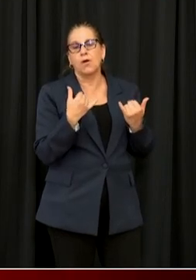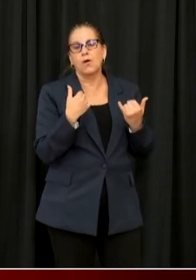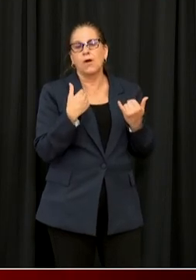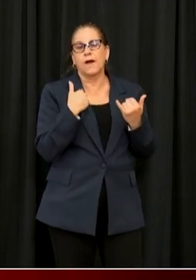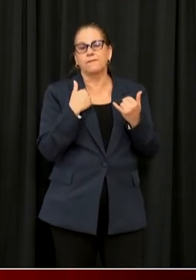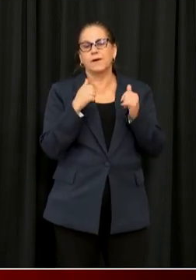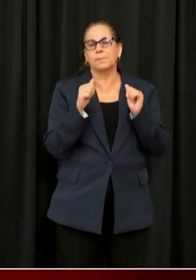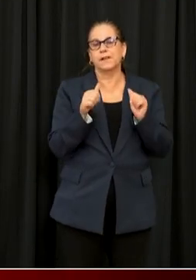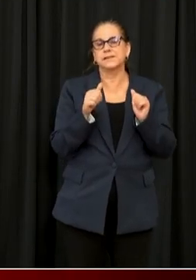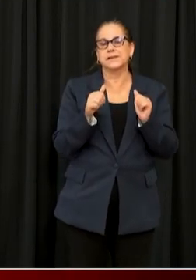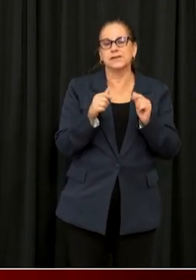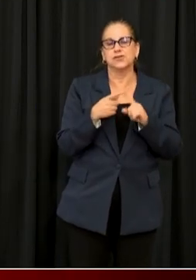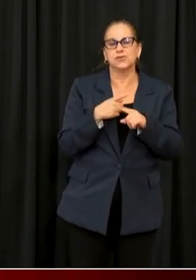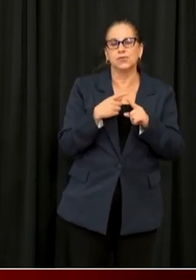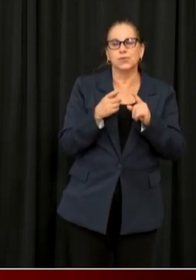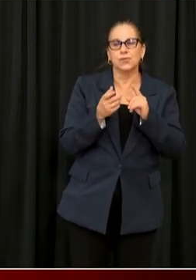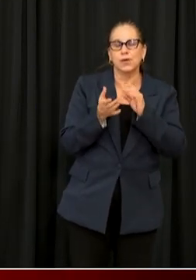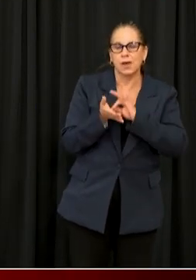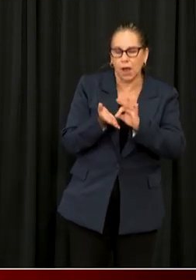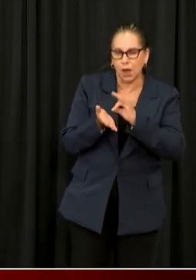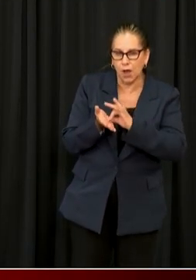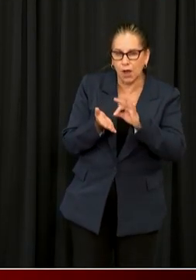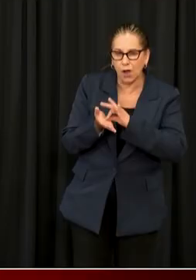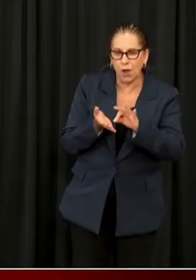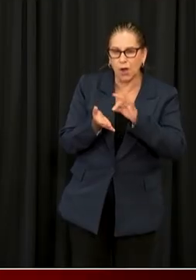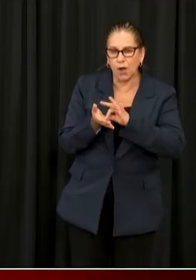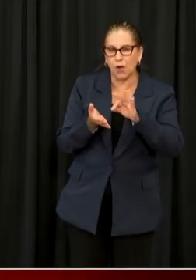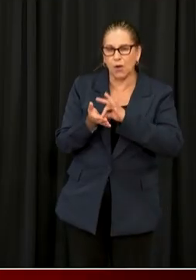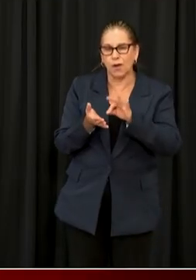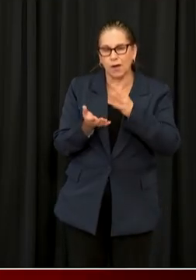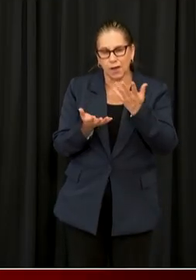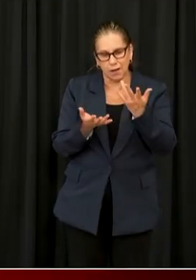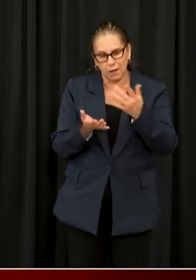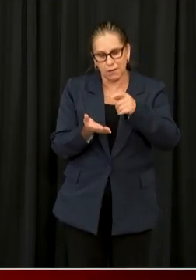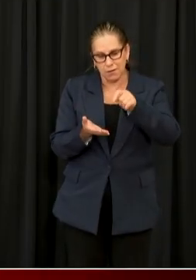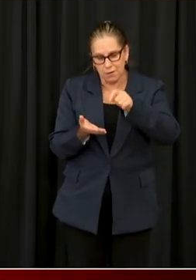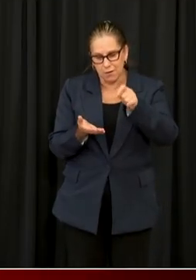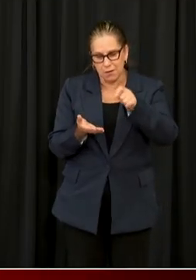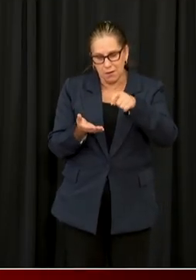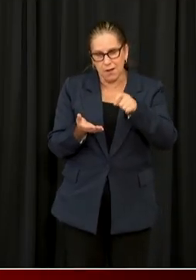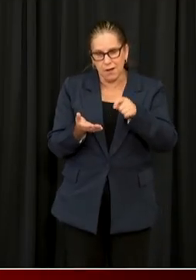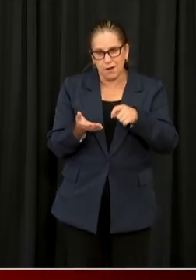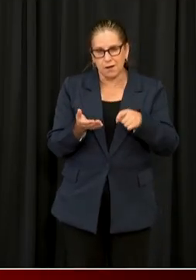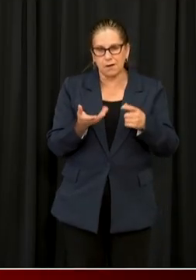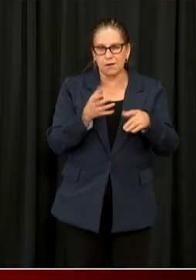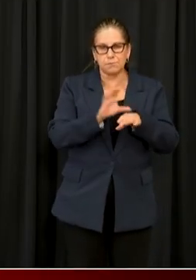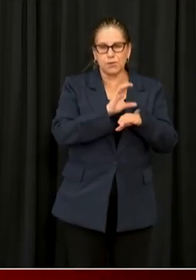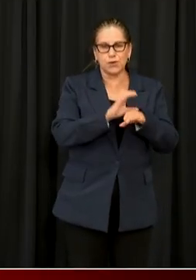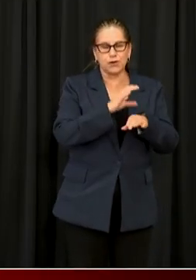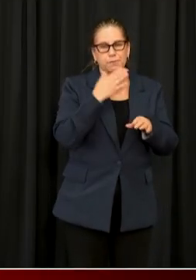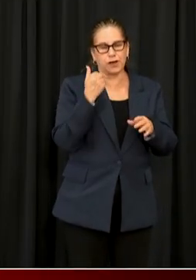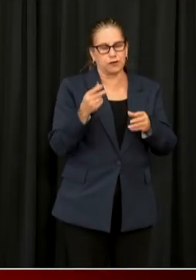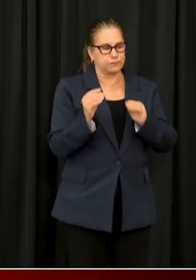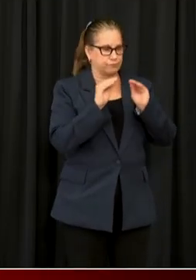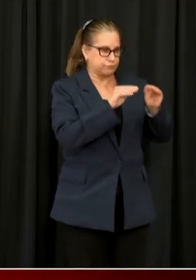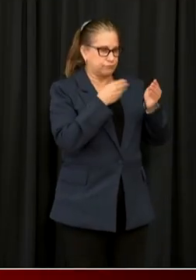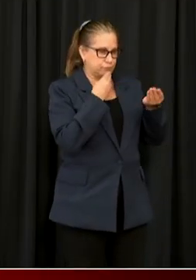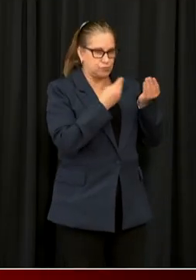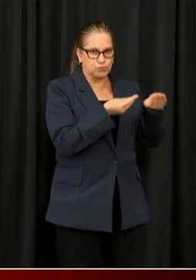of the staff's time to be tabulating that manually to be able to meet the timeliness of reporting that we like to do to put it on